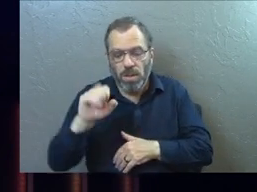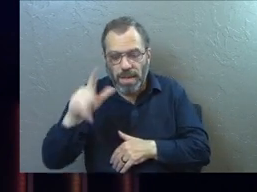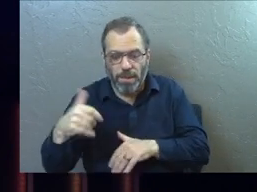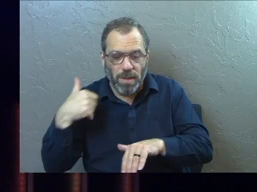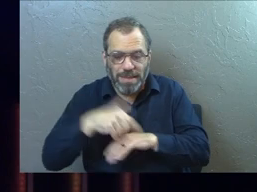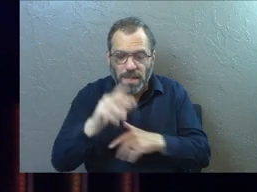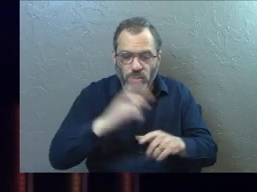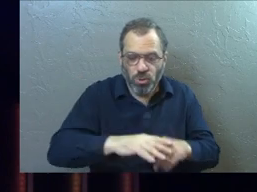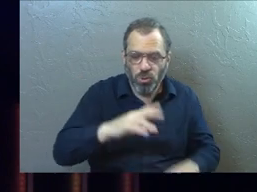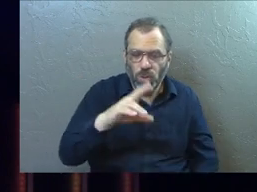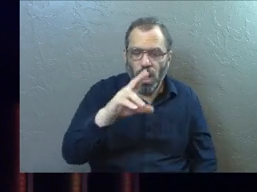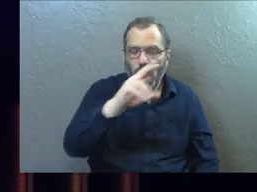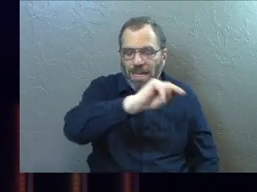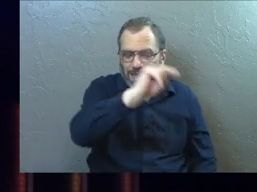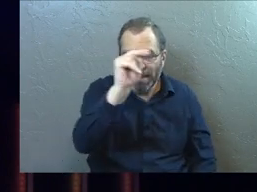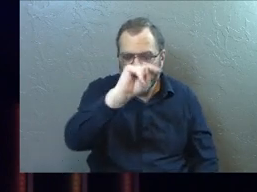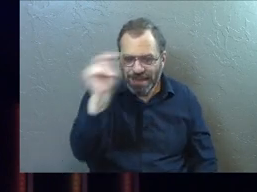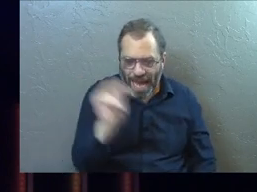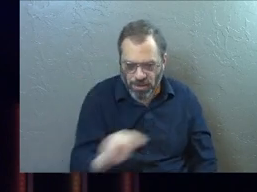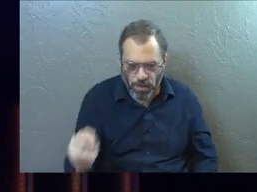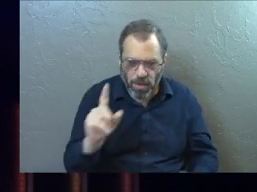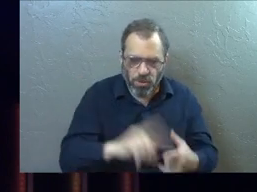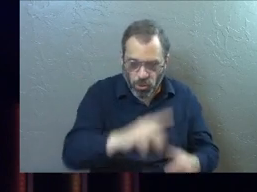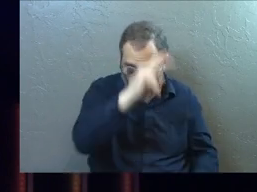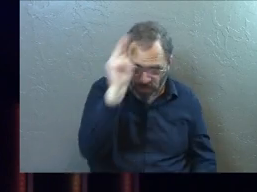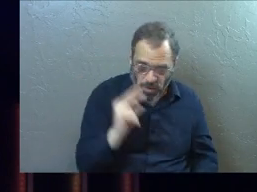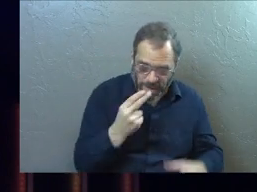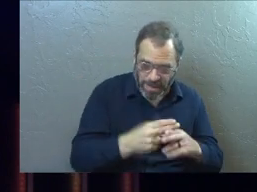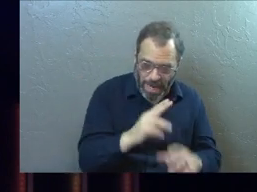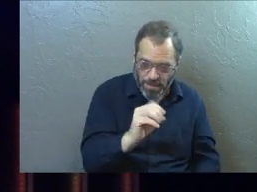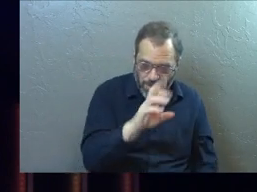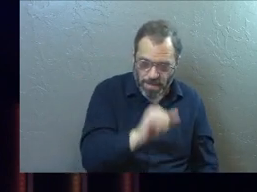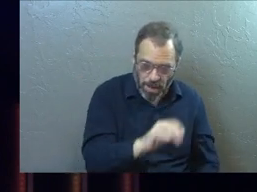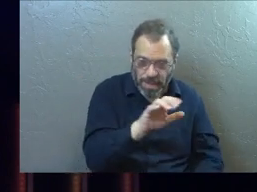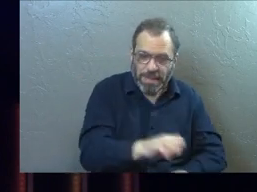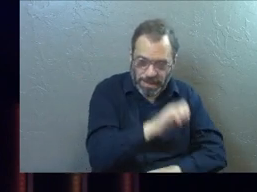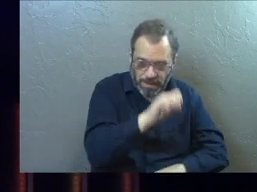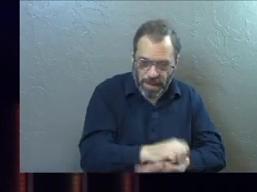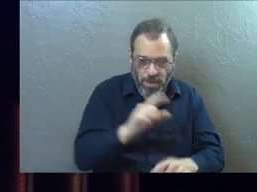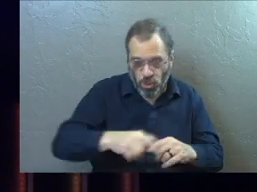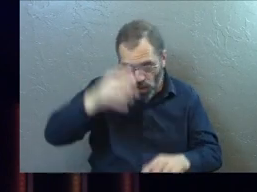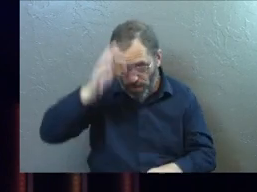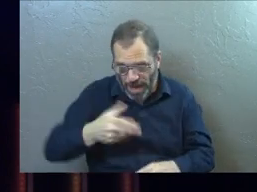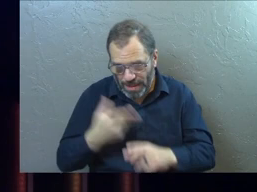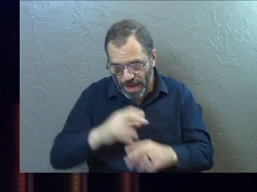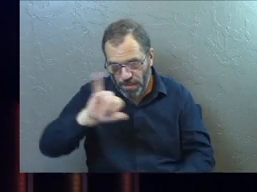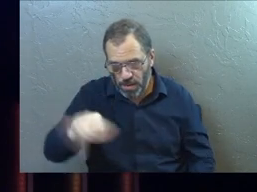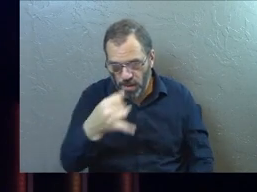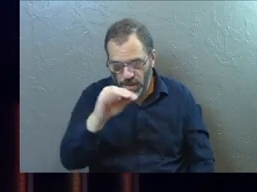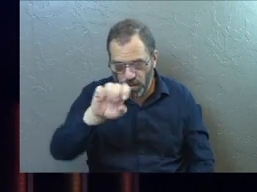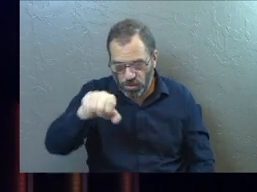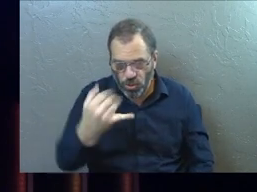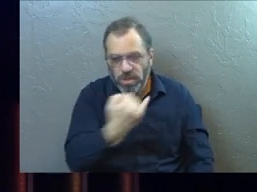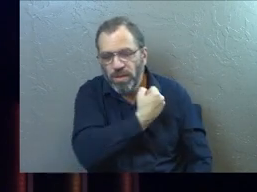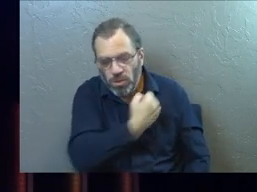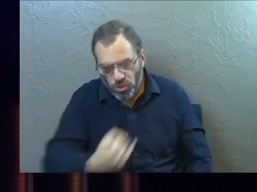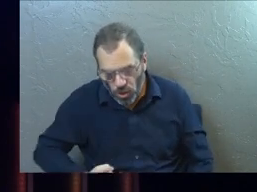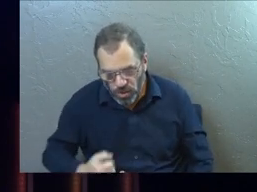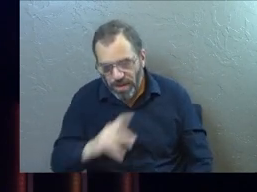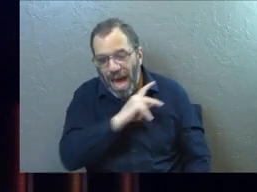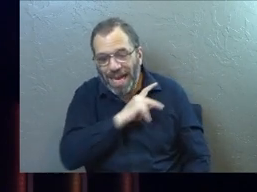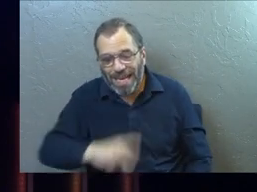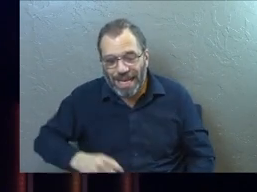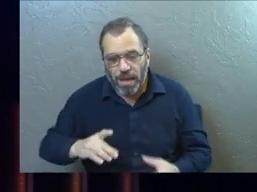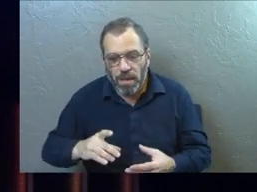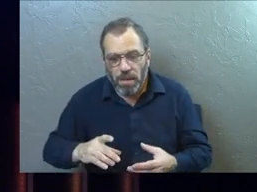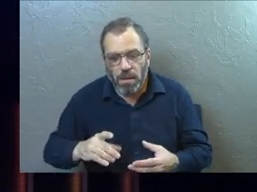to Nazareth, a village in Galilee, to a virgin named Mary. She was engaged to be married to a man named Joseph, a descendant of King